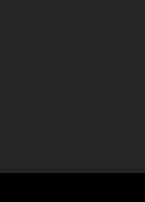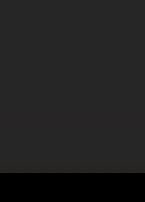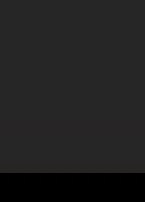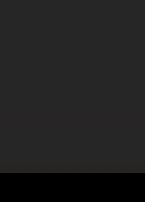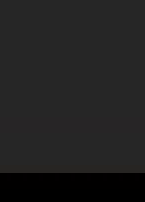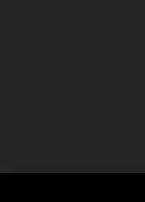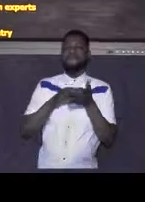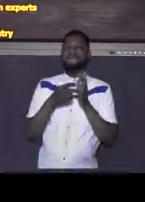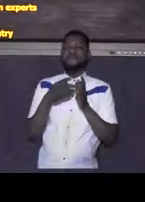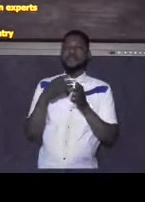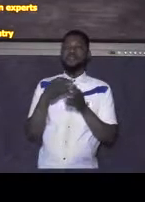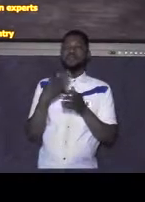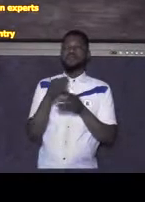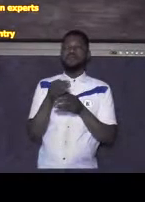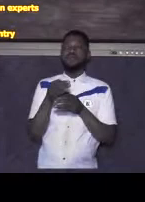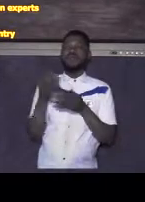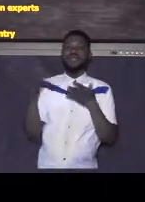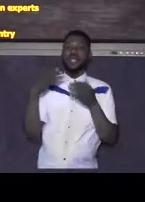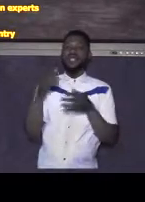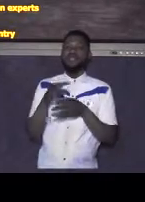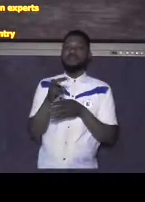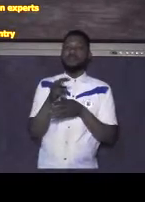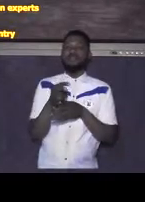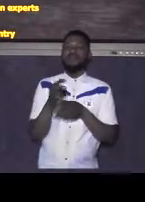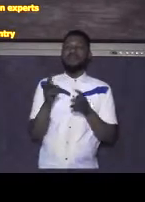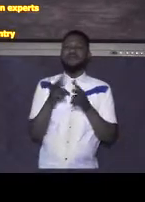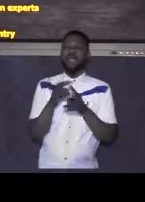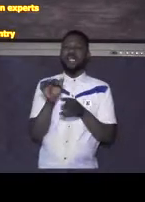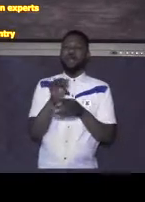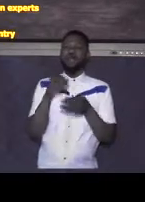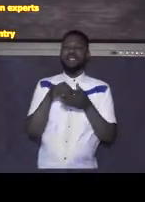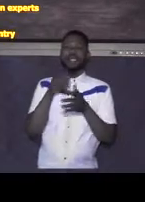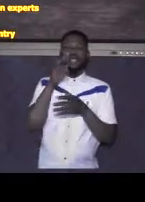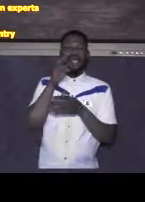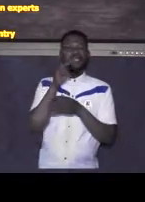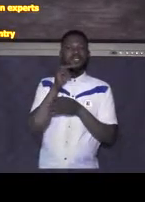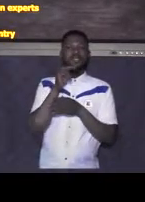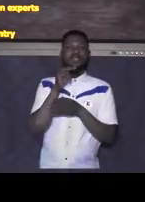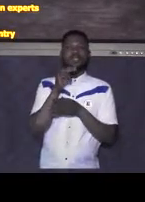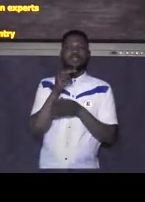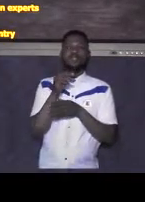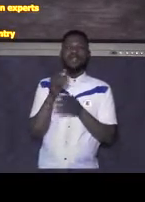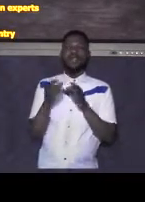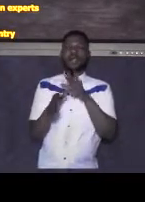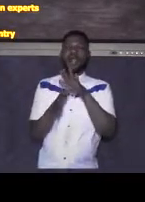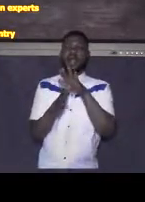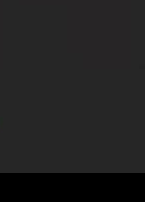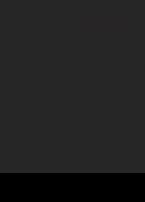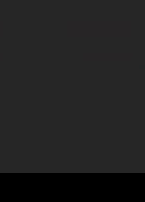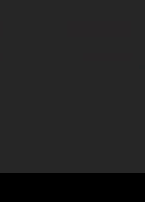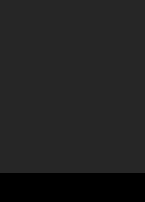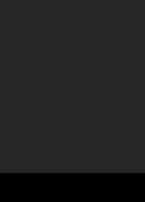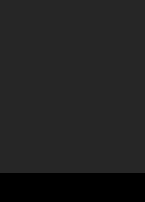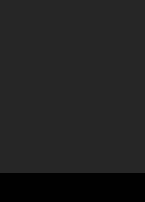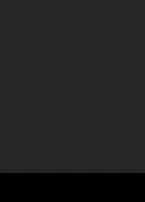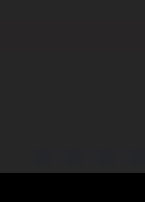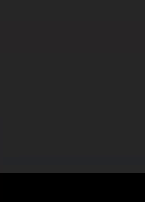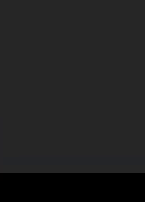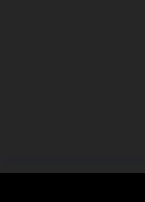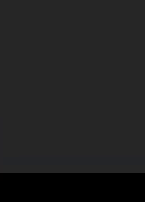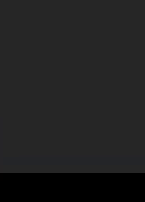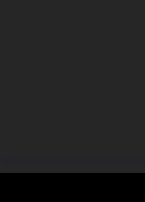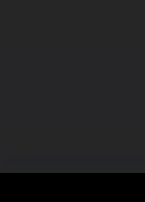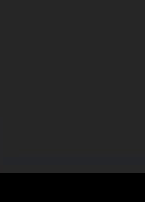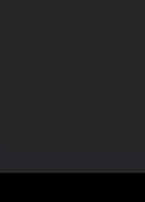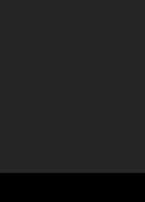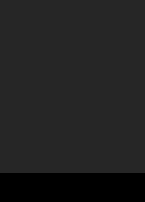another by air. Means of air transportation are very common in Nigeria: helicopters,